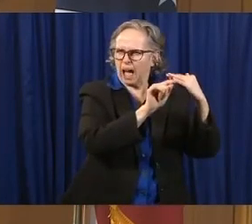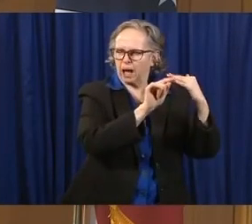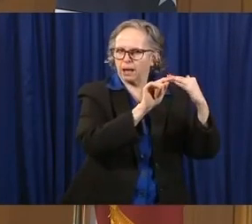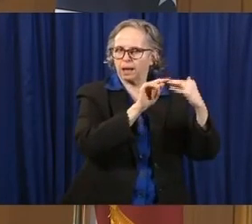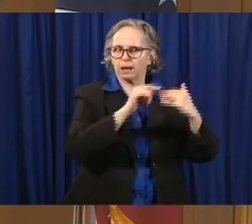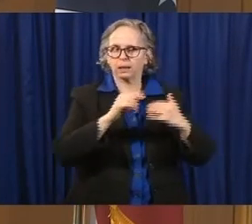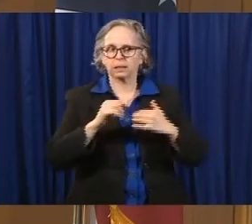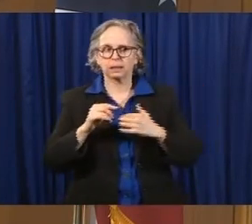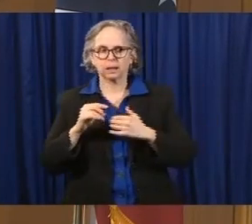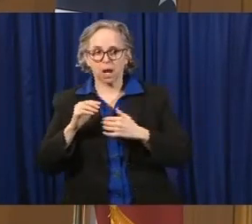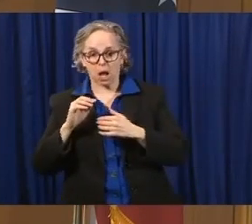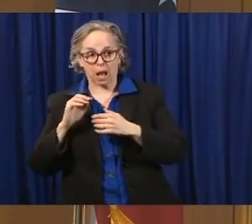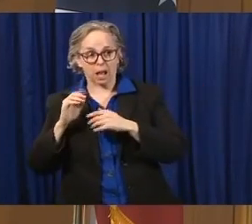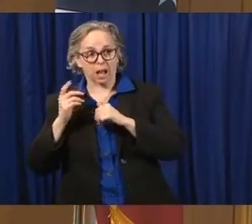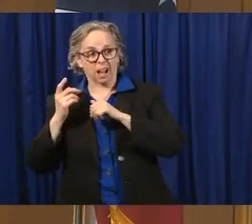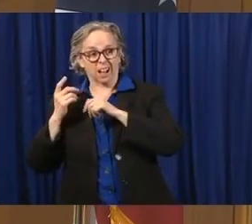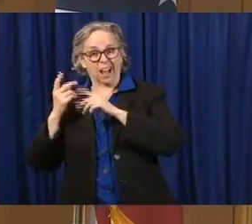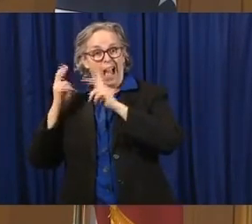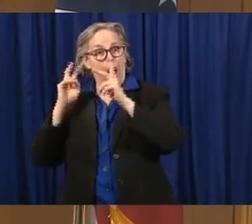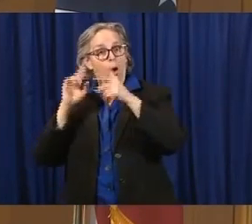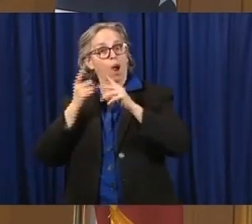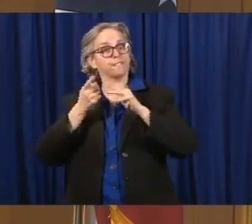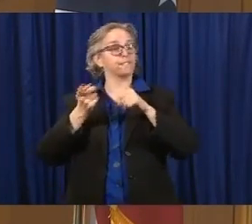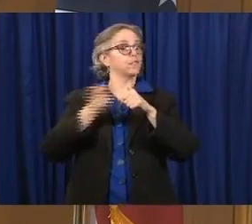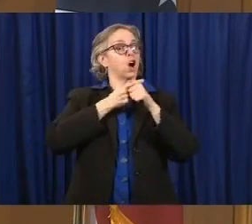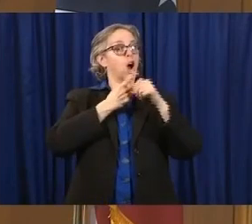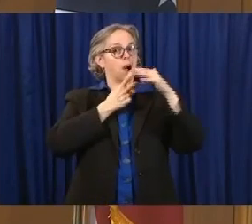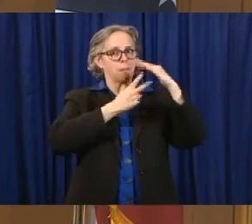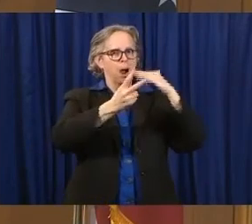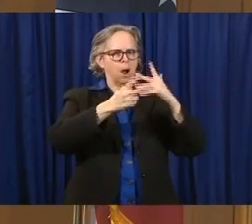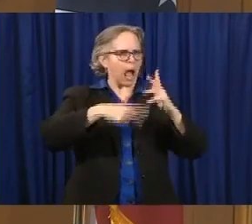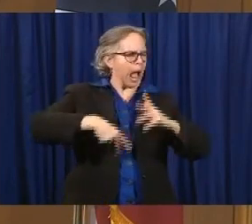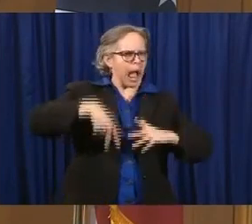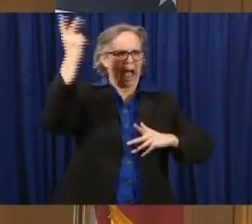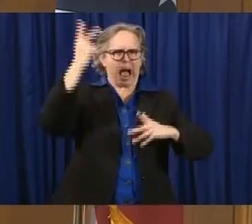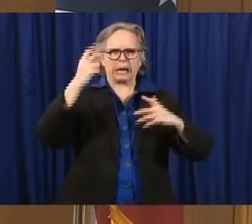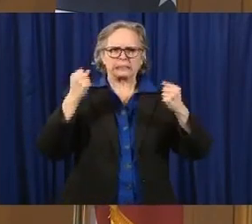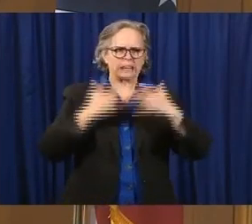models that had the highest numbers and the scariest numbers, it certainly scared me.